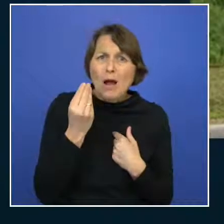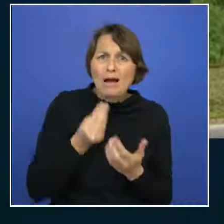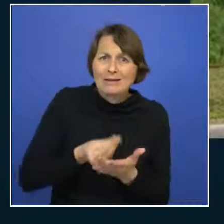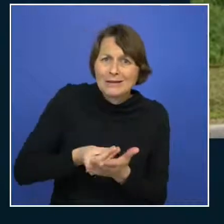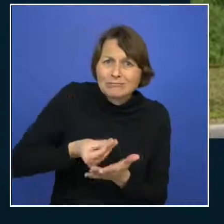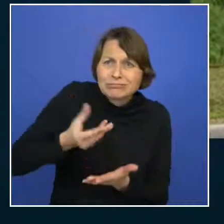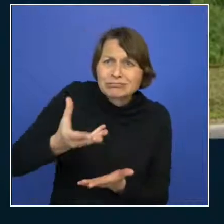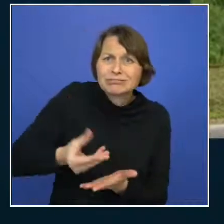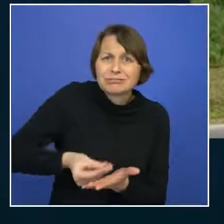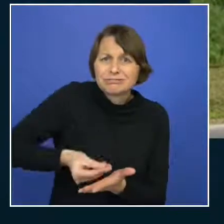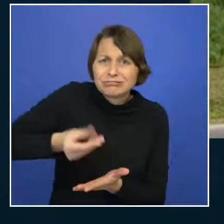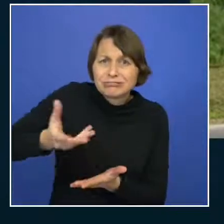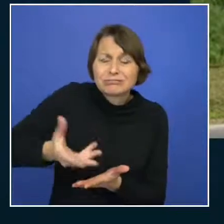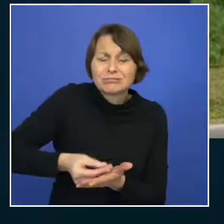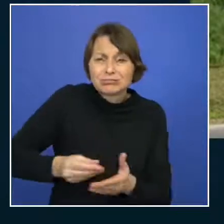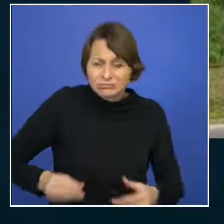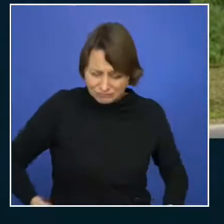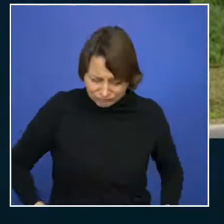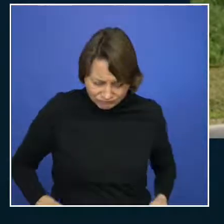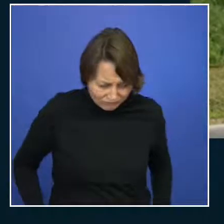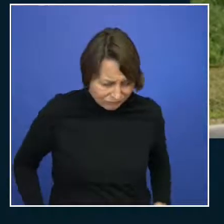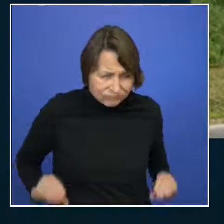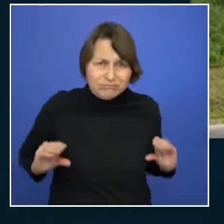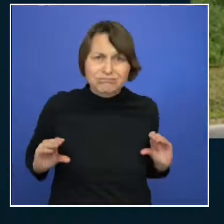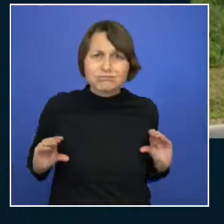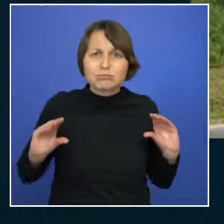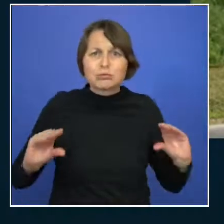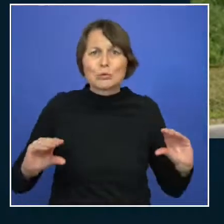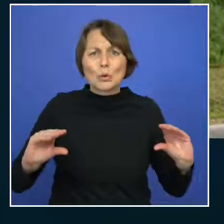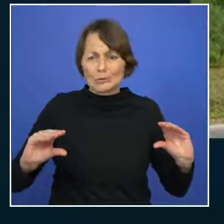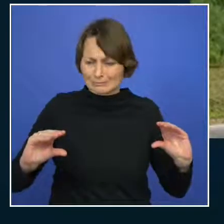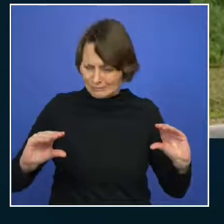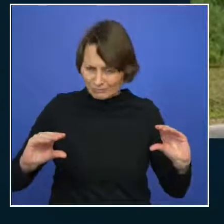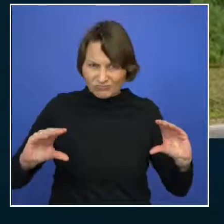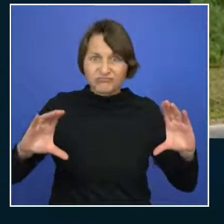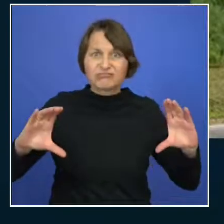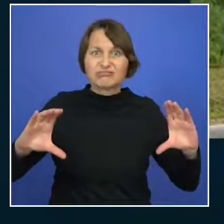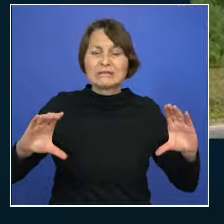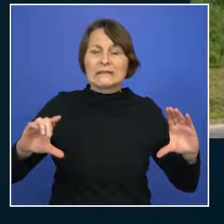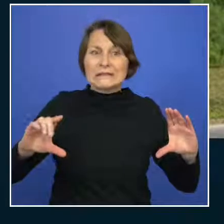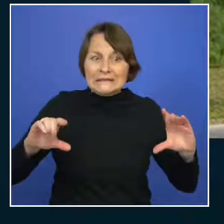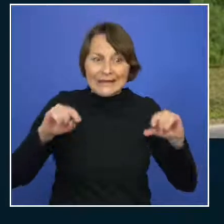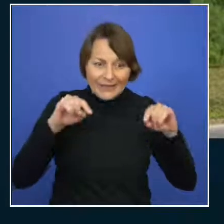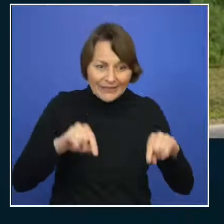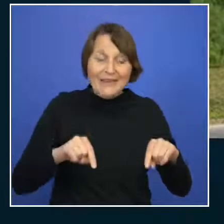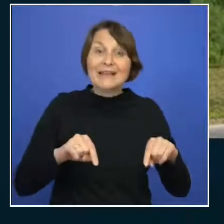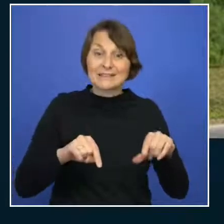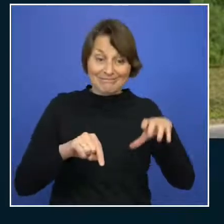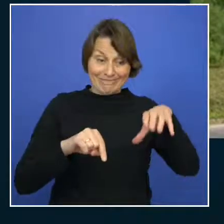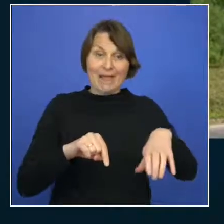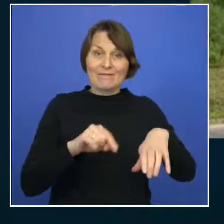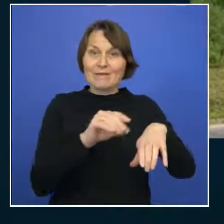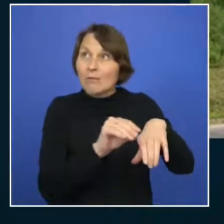investment and money to invest on that migration to cloud project, and also